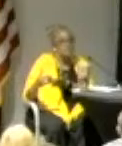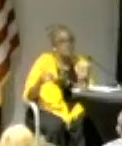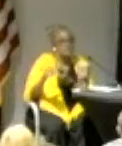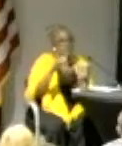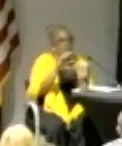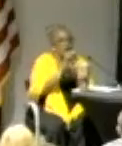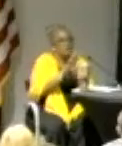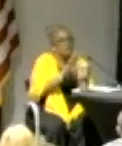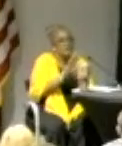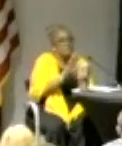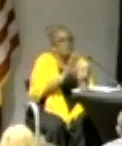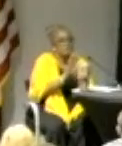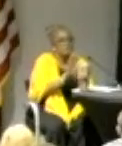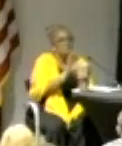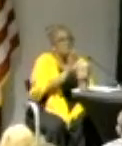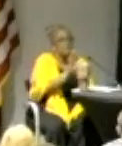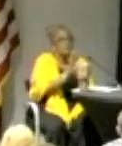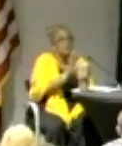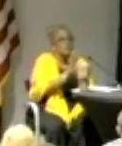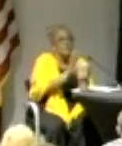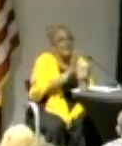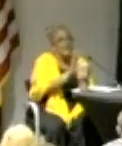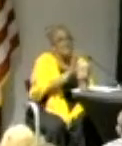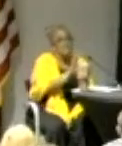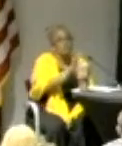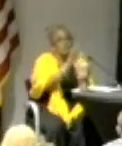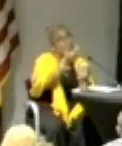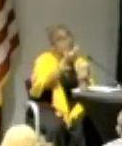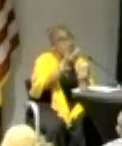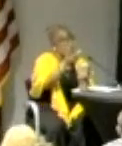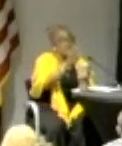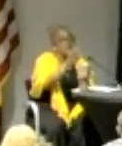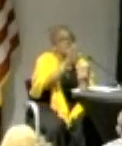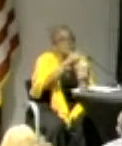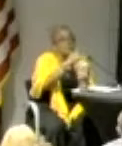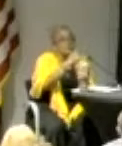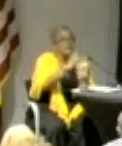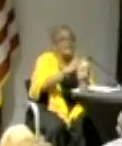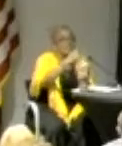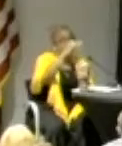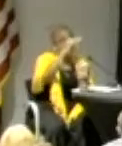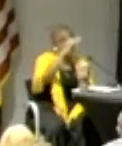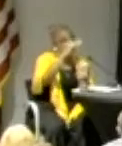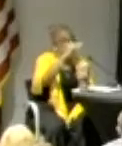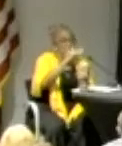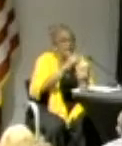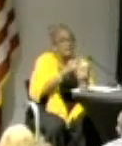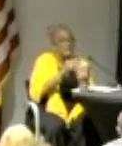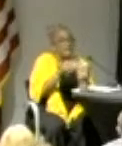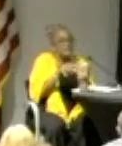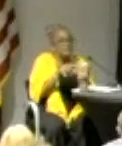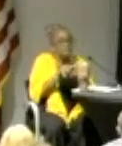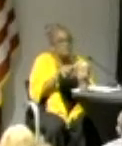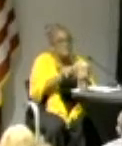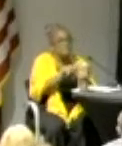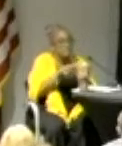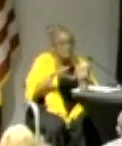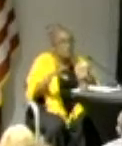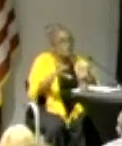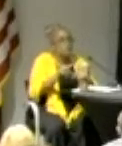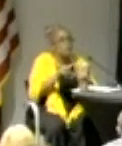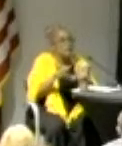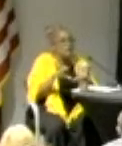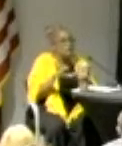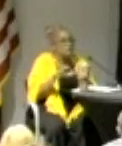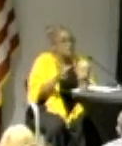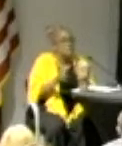two-year sector. Our job is to really build and to grow not only the middle class, but those above that, and to deepen